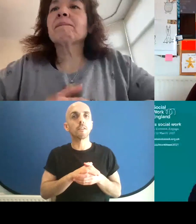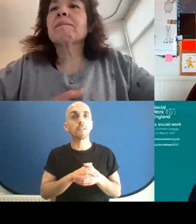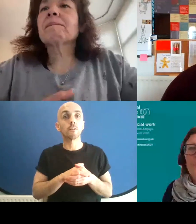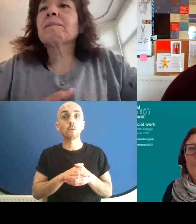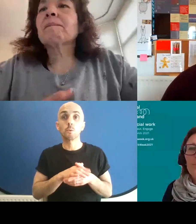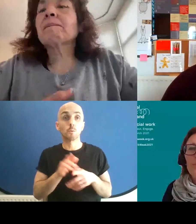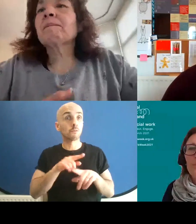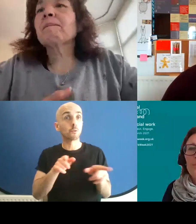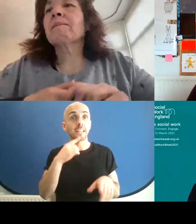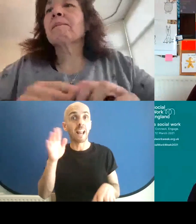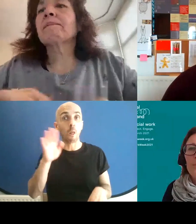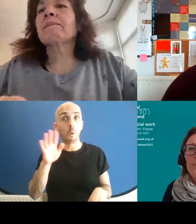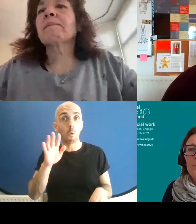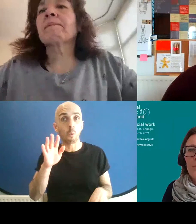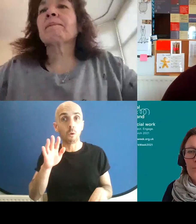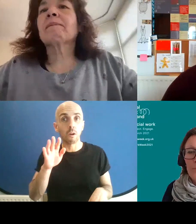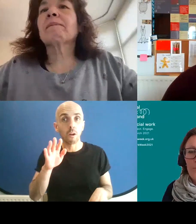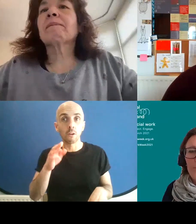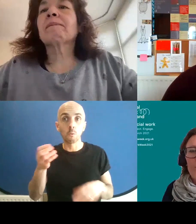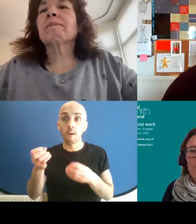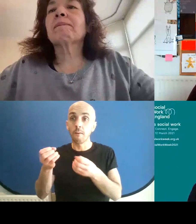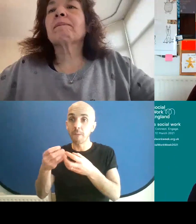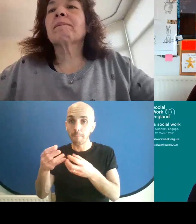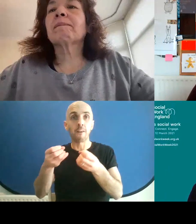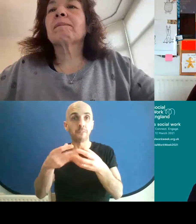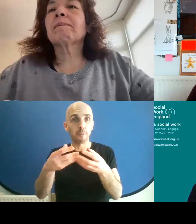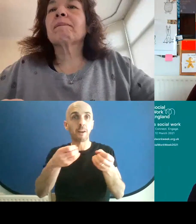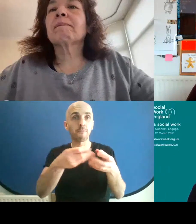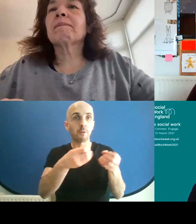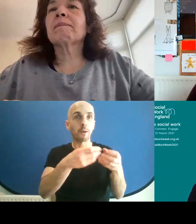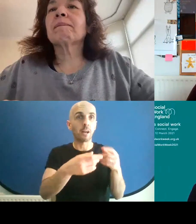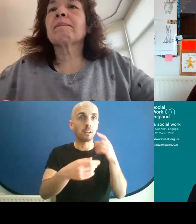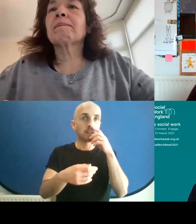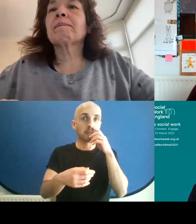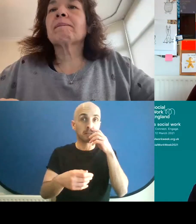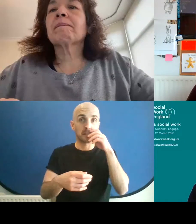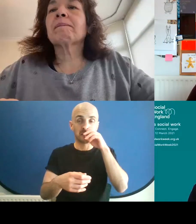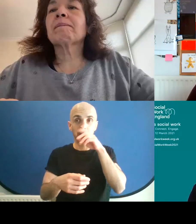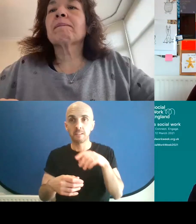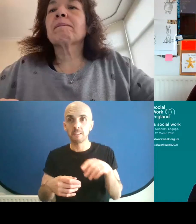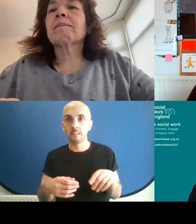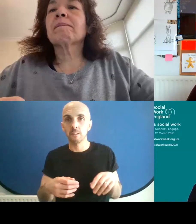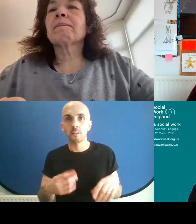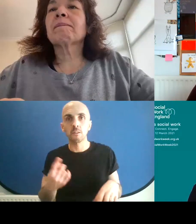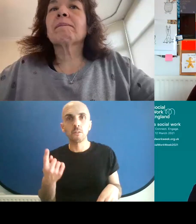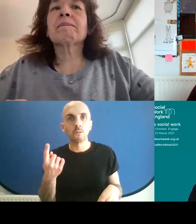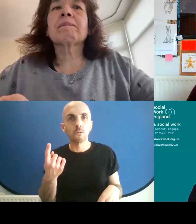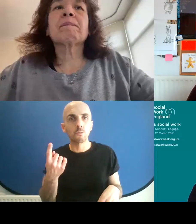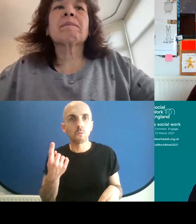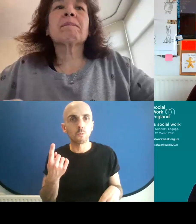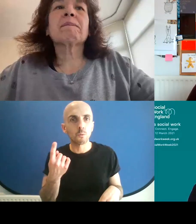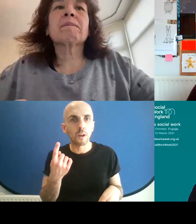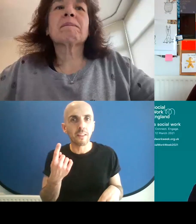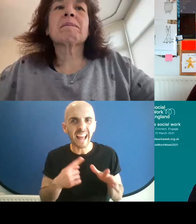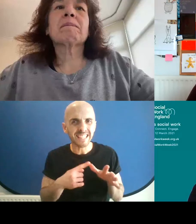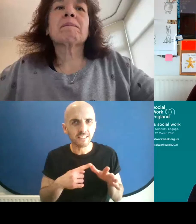Kate. So, yeah, we hope you managed, and sorry about the technical problems, but hope you managed to have a good conversation.